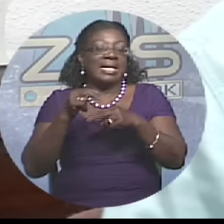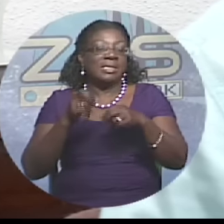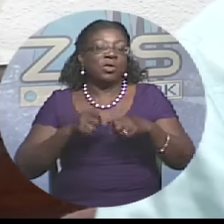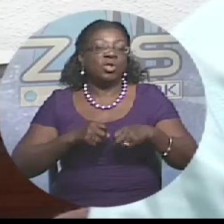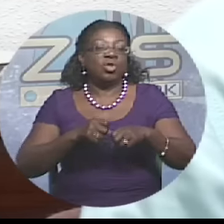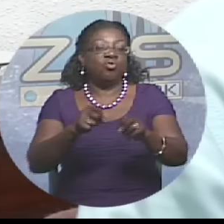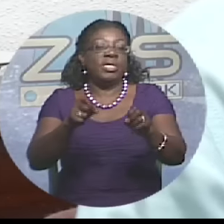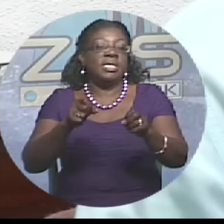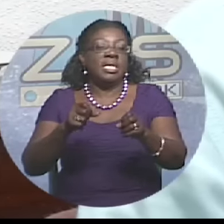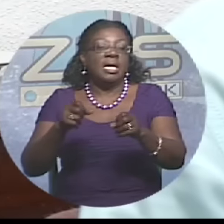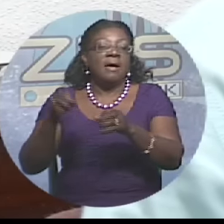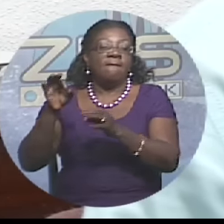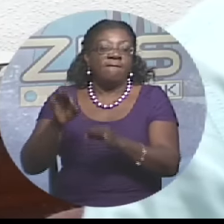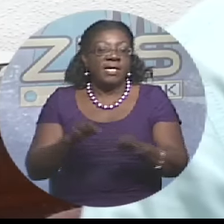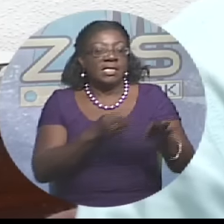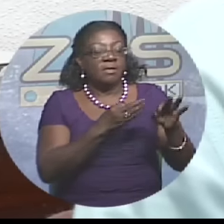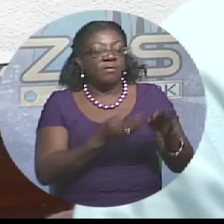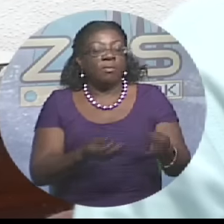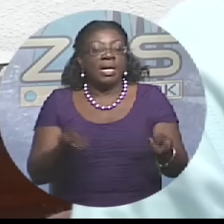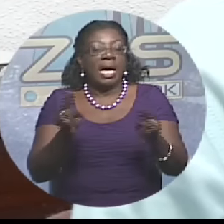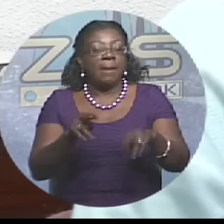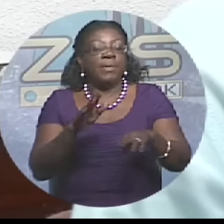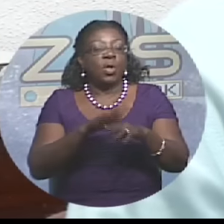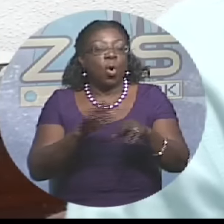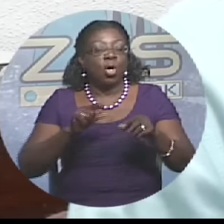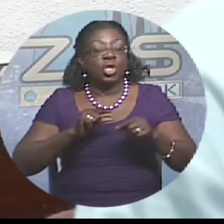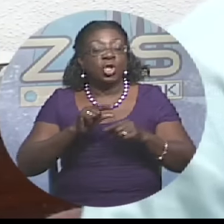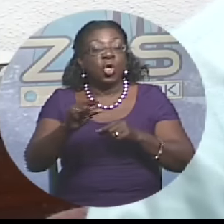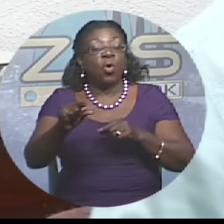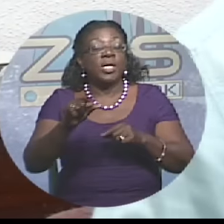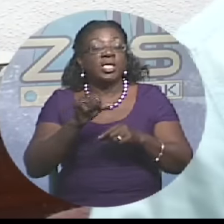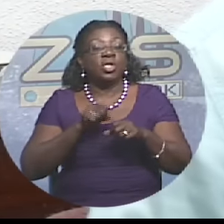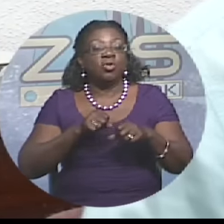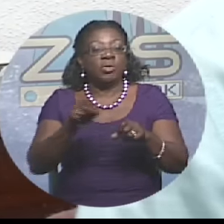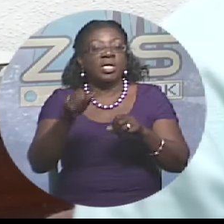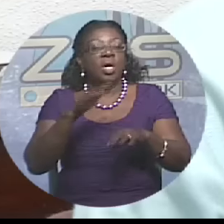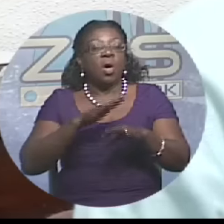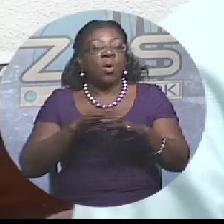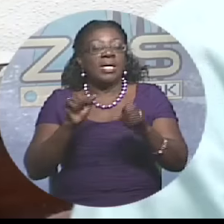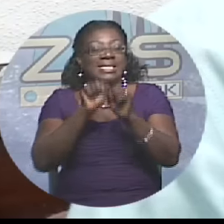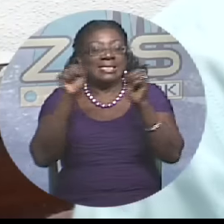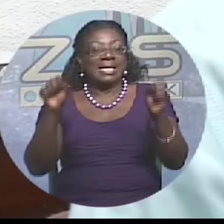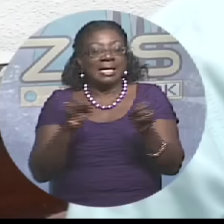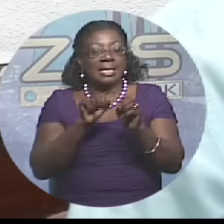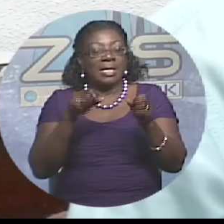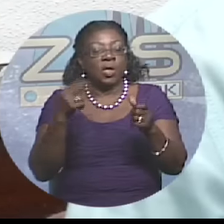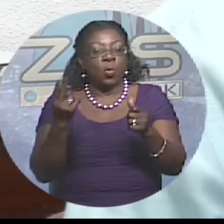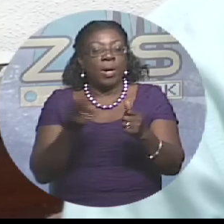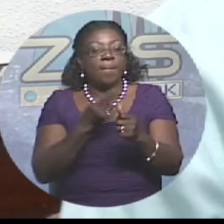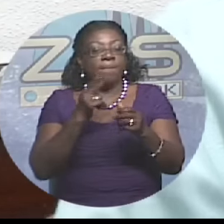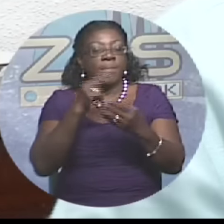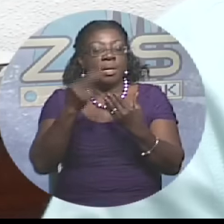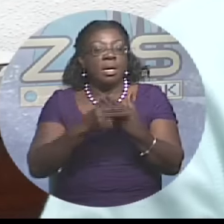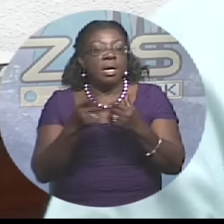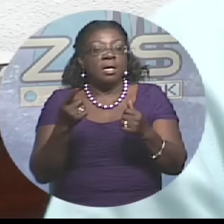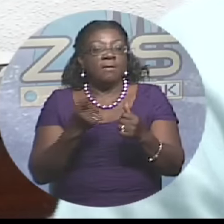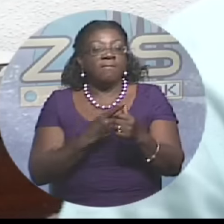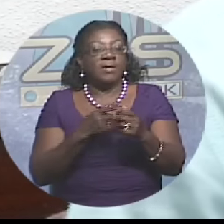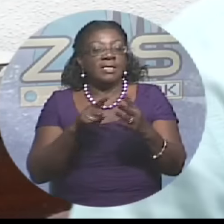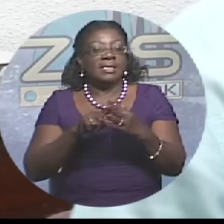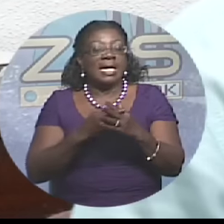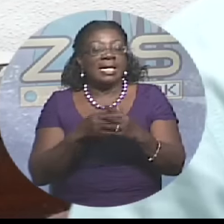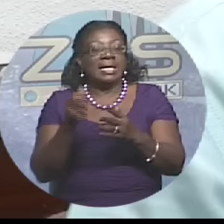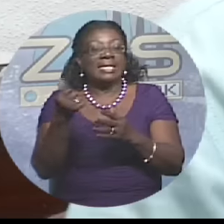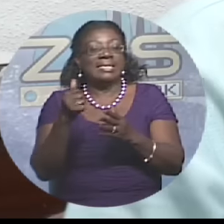which will happen on George Street on Saturday the 7th of November starting at 10 a.m. So we're looking to turn George